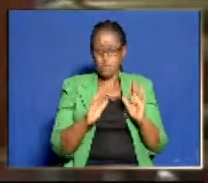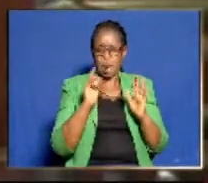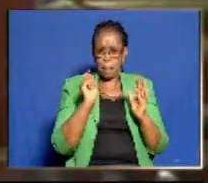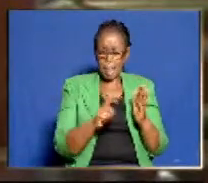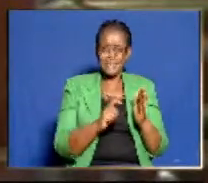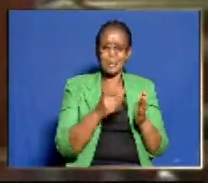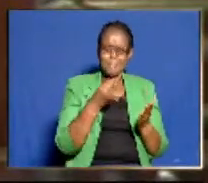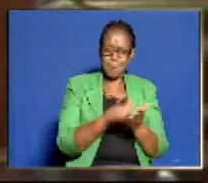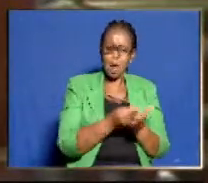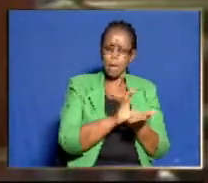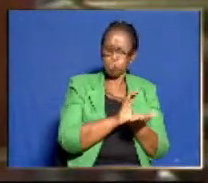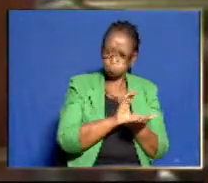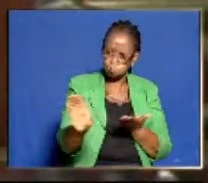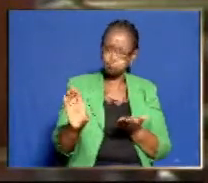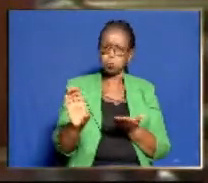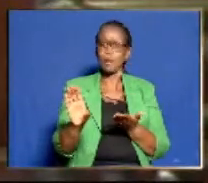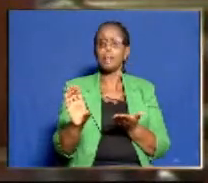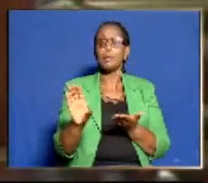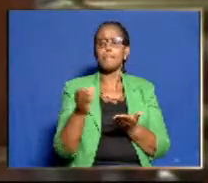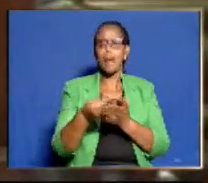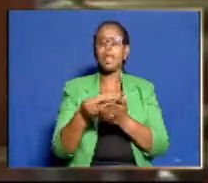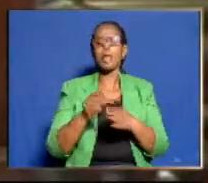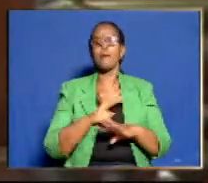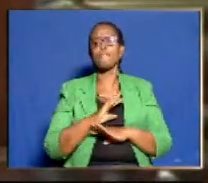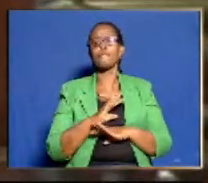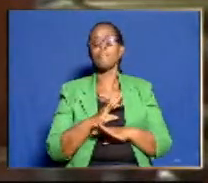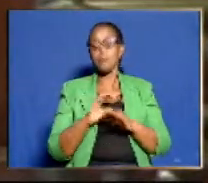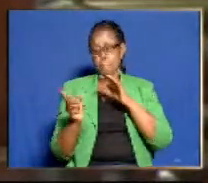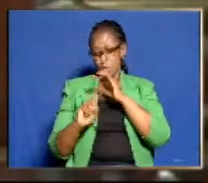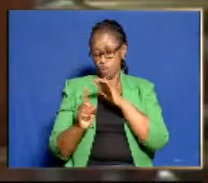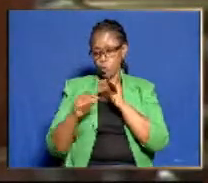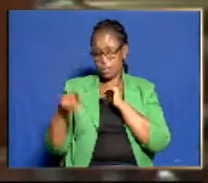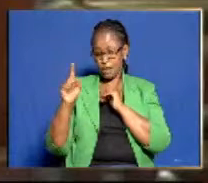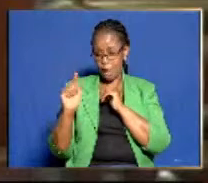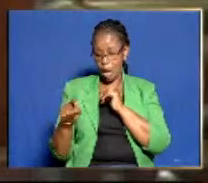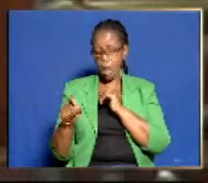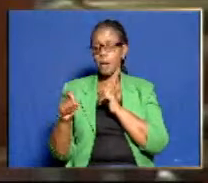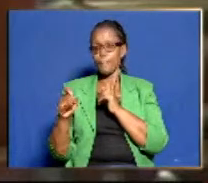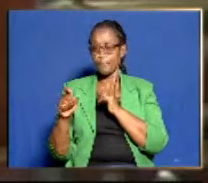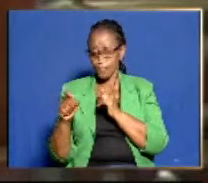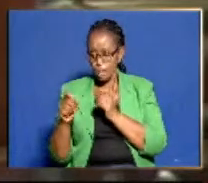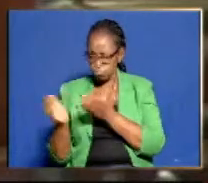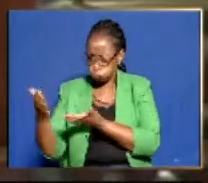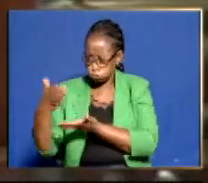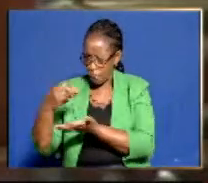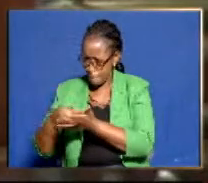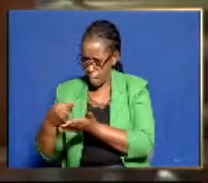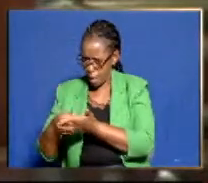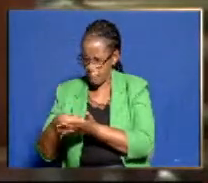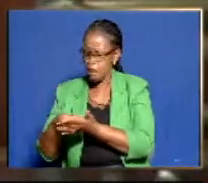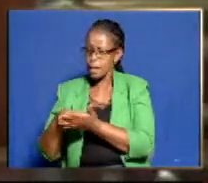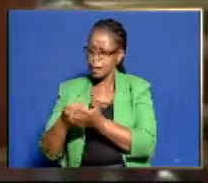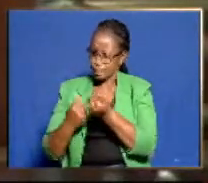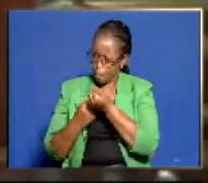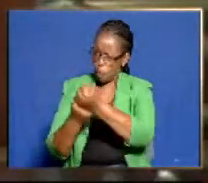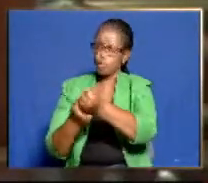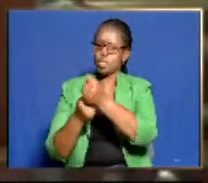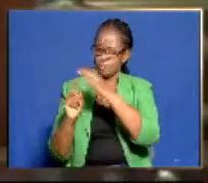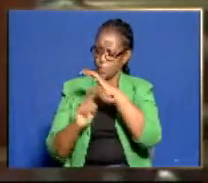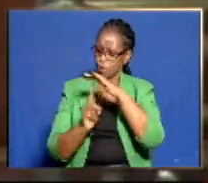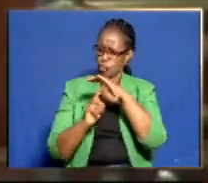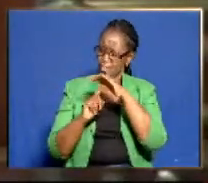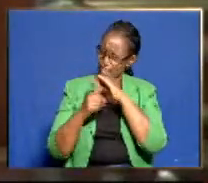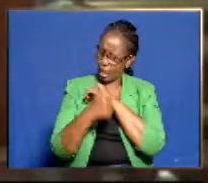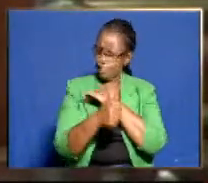Planning because it is a ministry that can finance itself and maybe finance other departments within the country. What the committee has